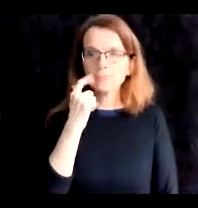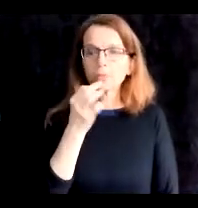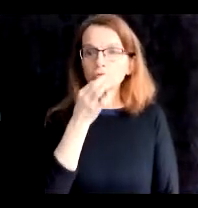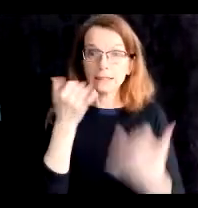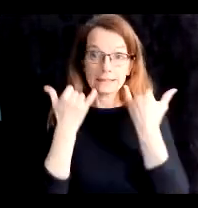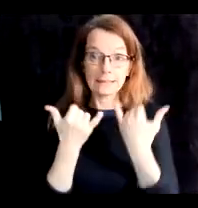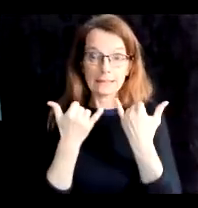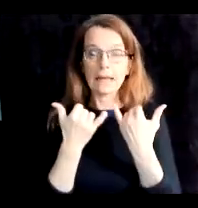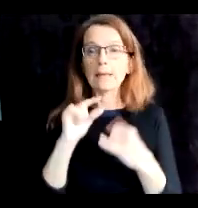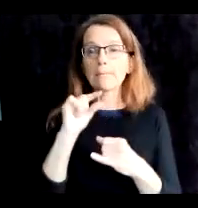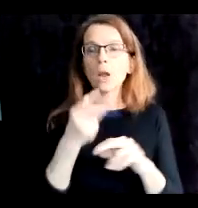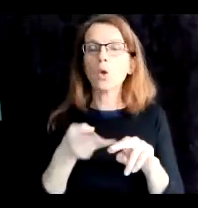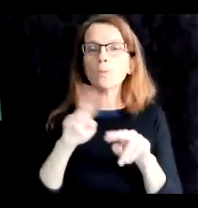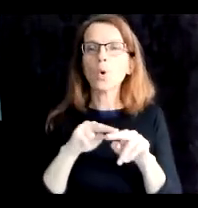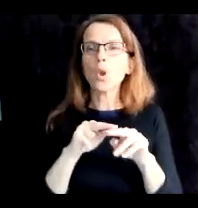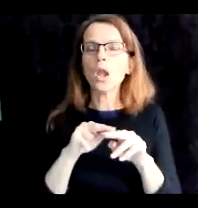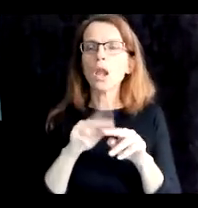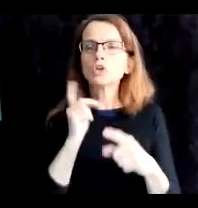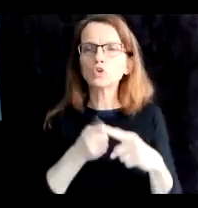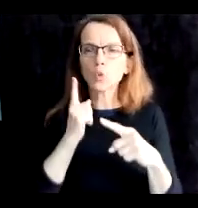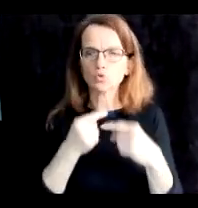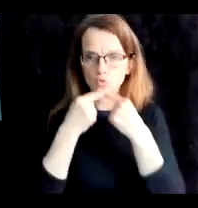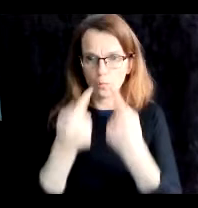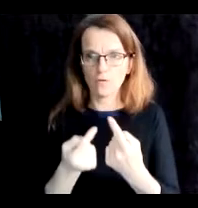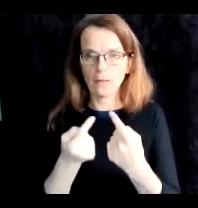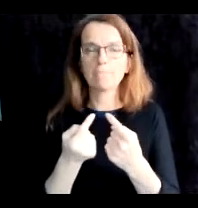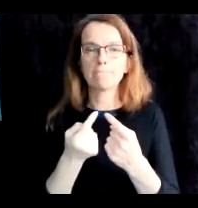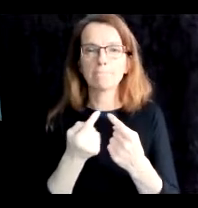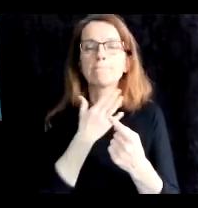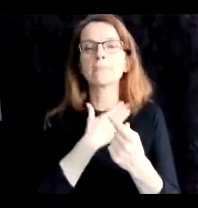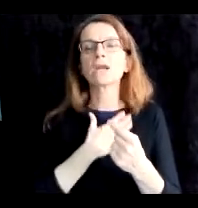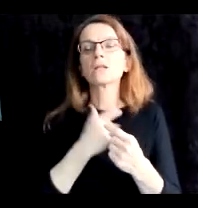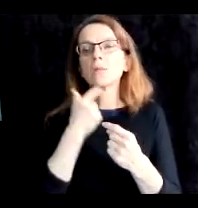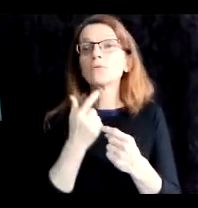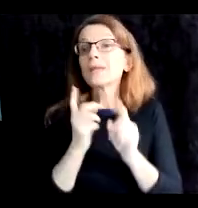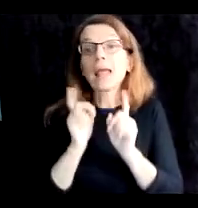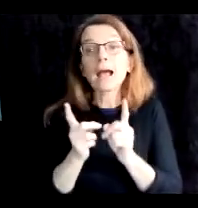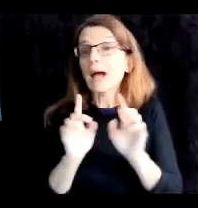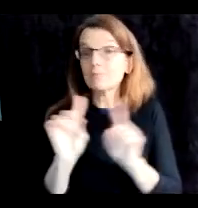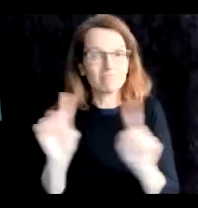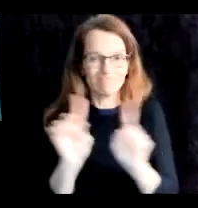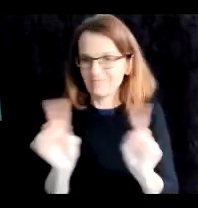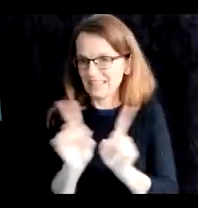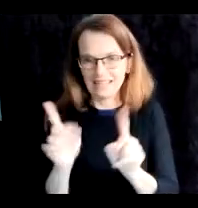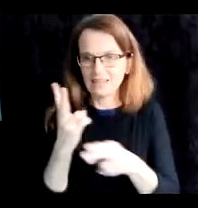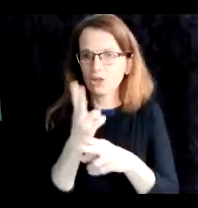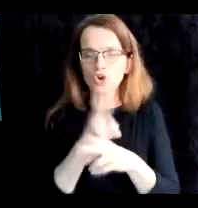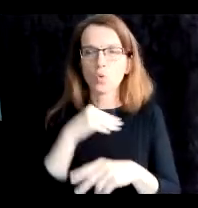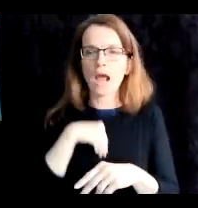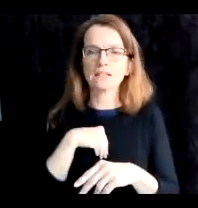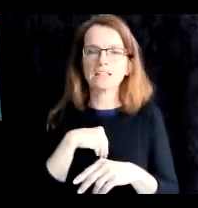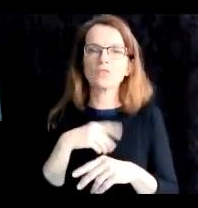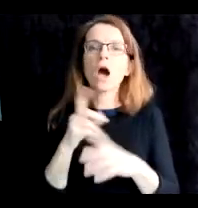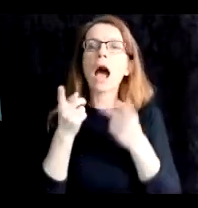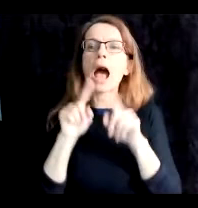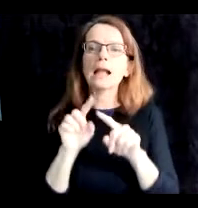citizenship is not, or what it is not fully. So there are three understandings. They are quite common, but